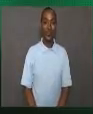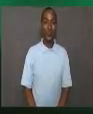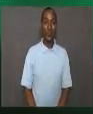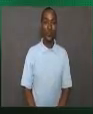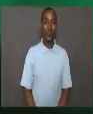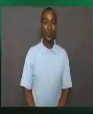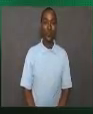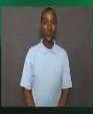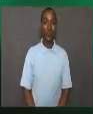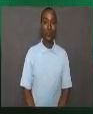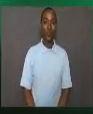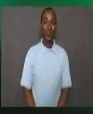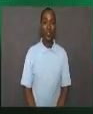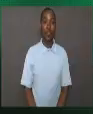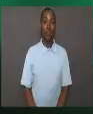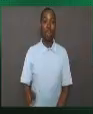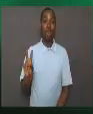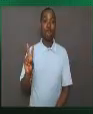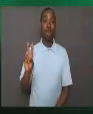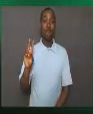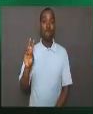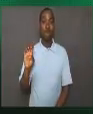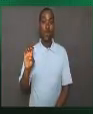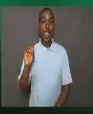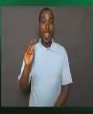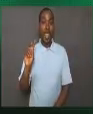the external environment.